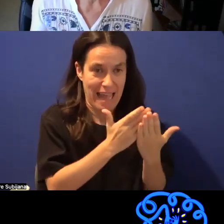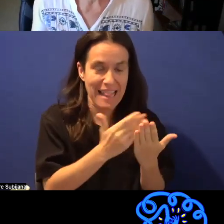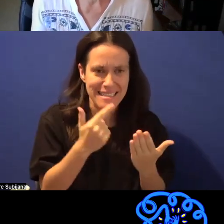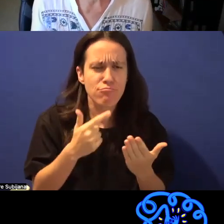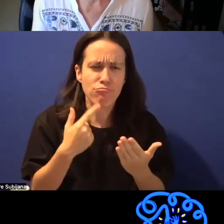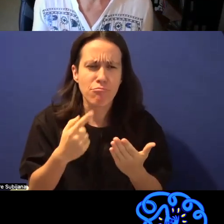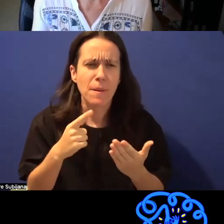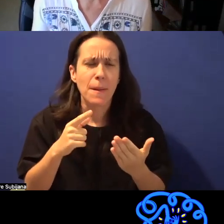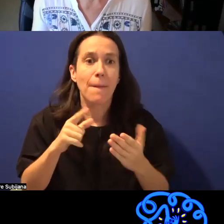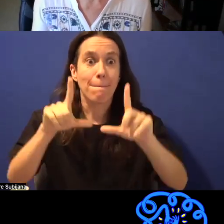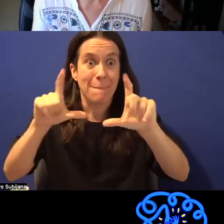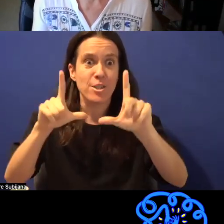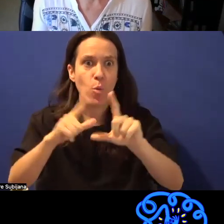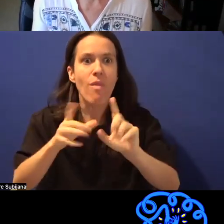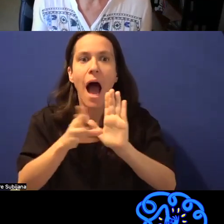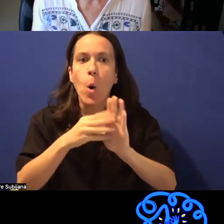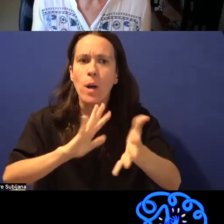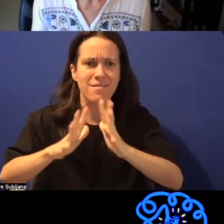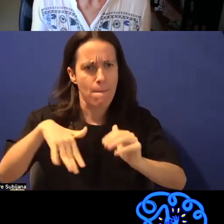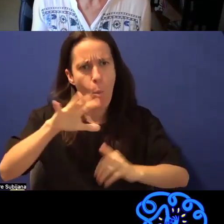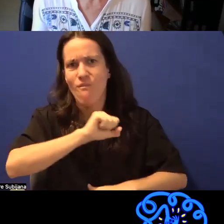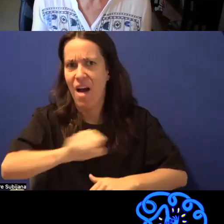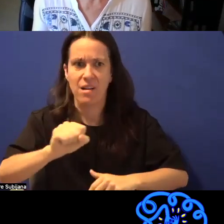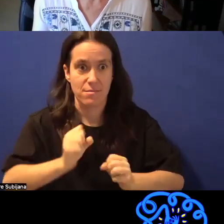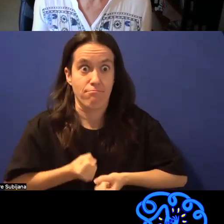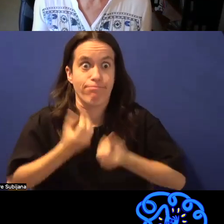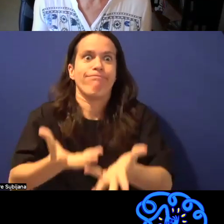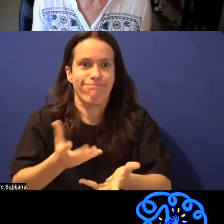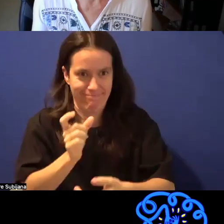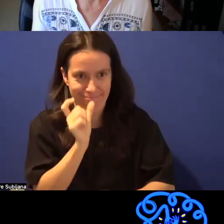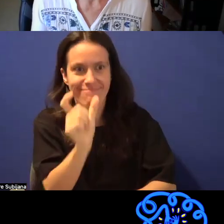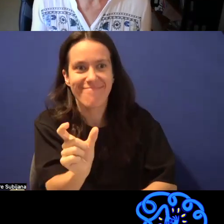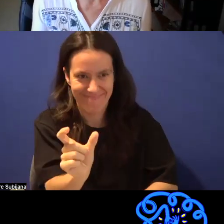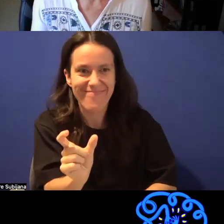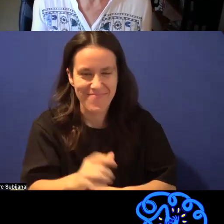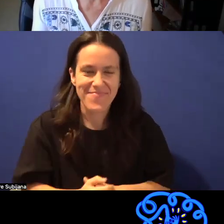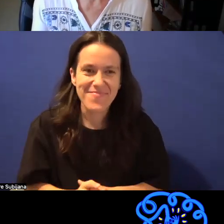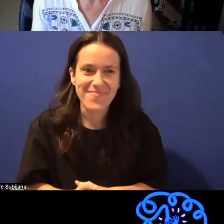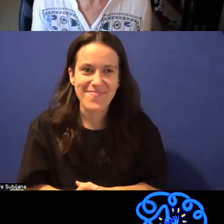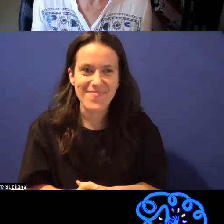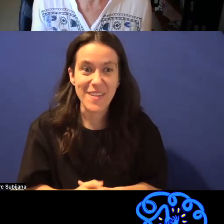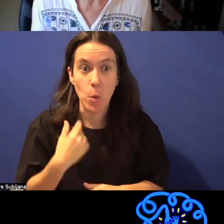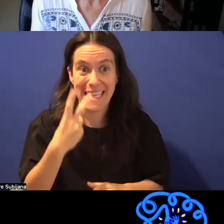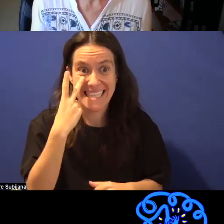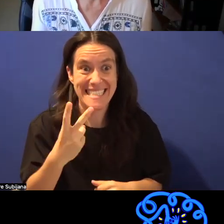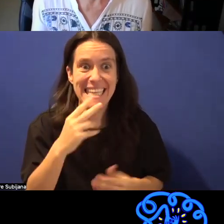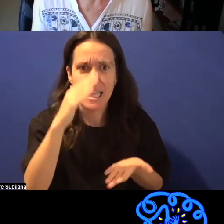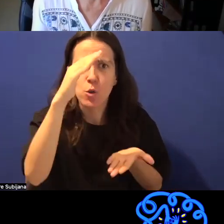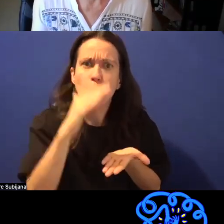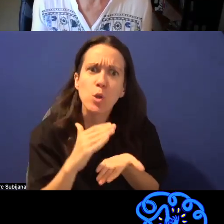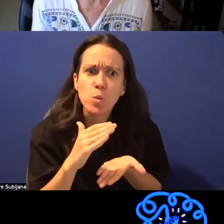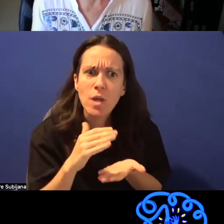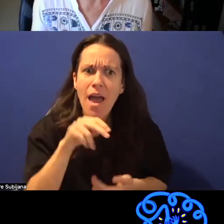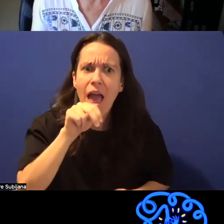faster than with non-iconic signs. And we saw this reduced N400 for